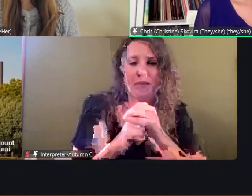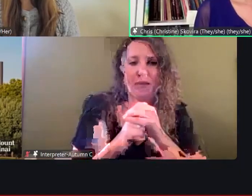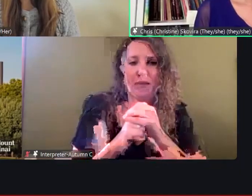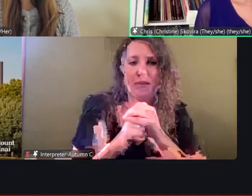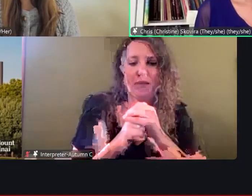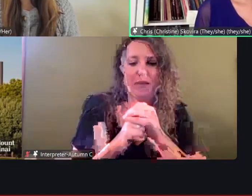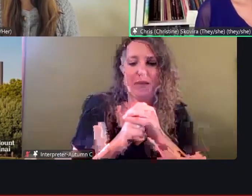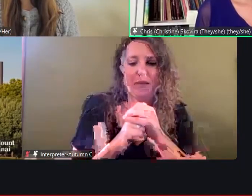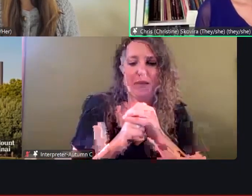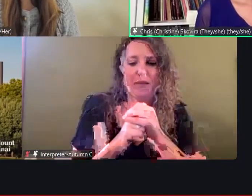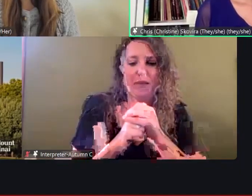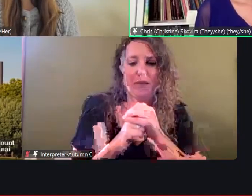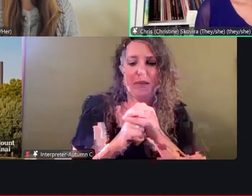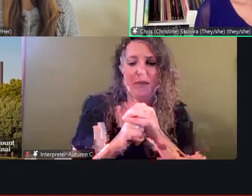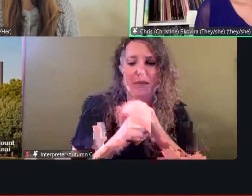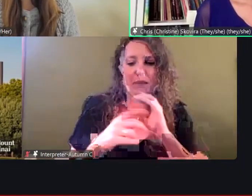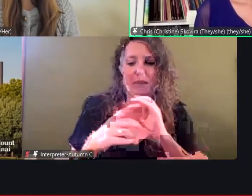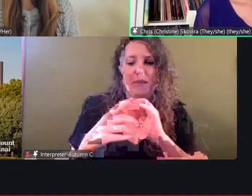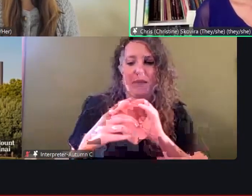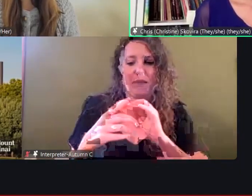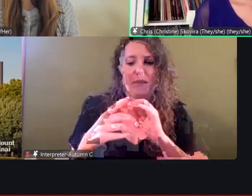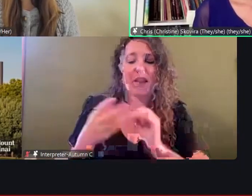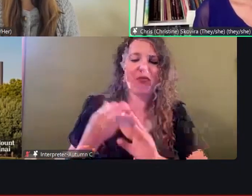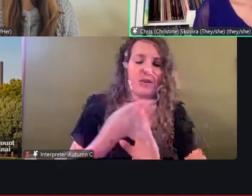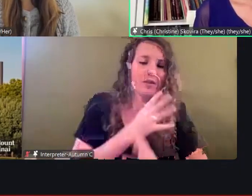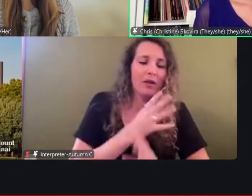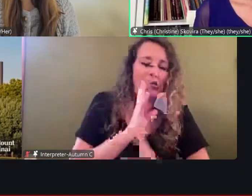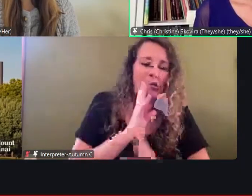prior talks as well, that